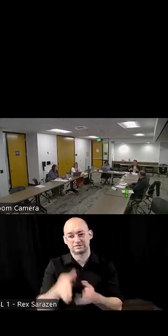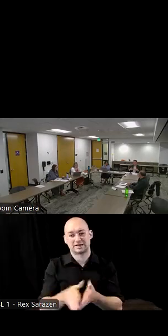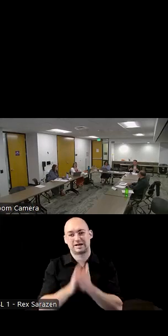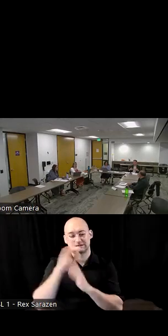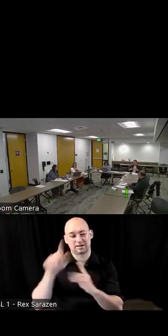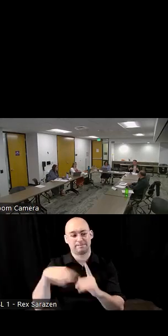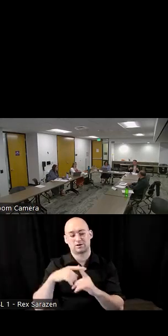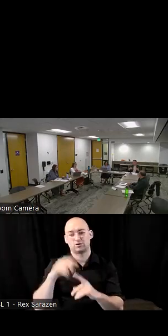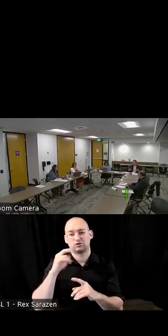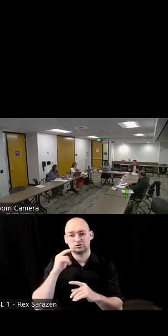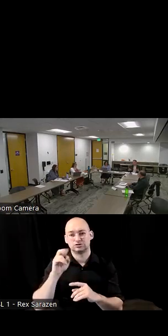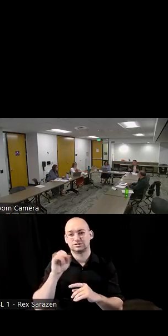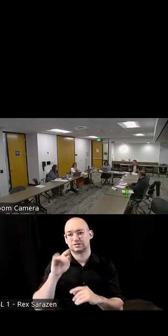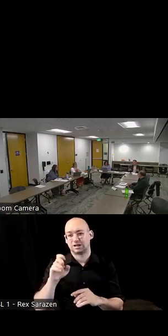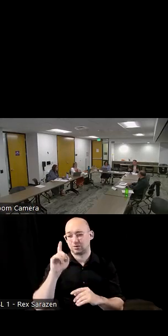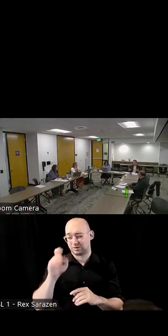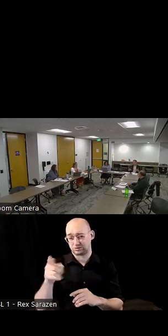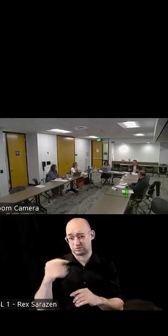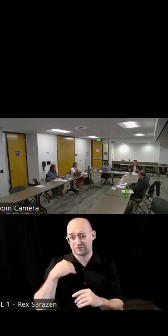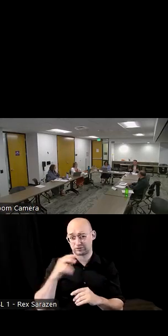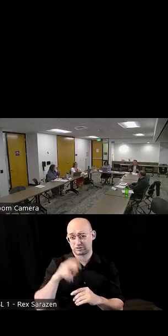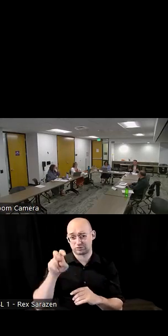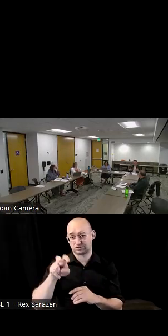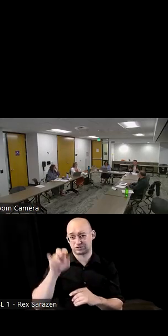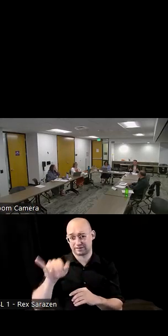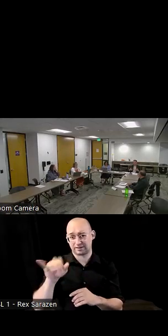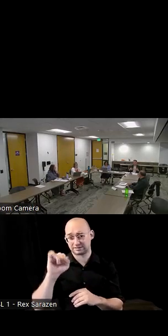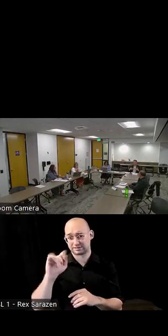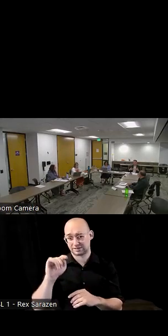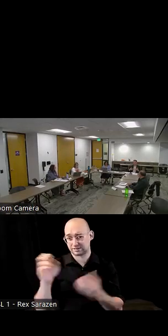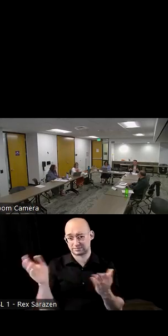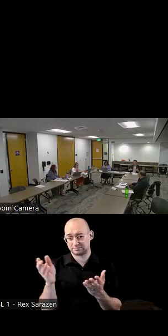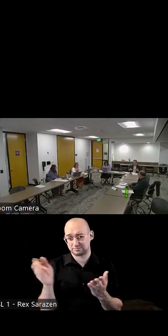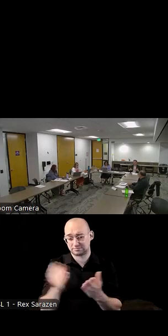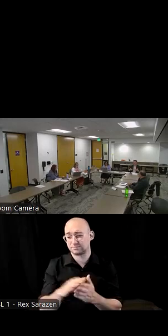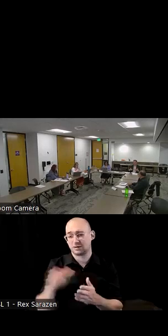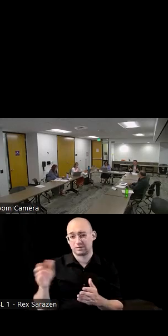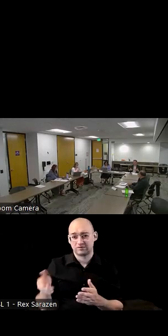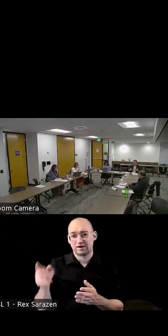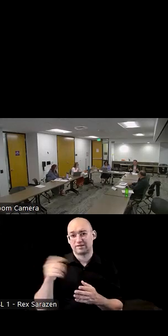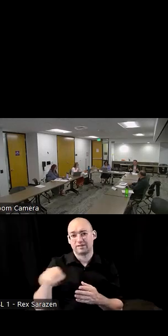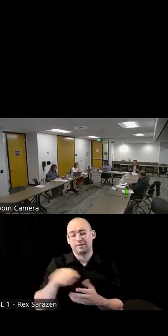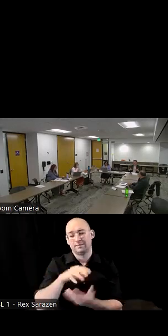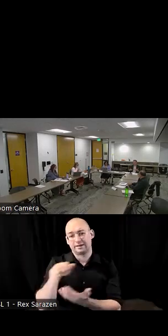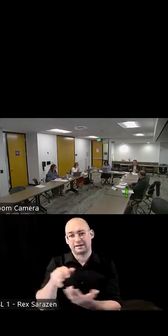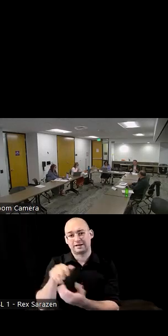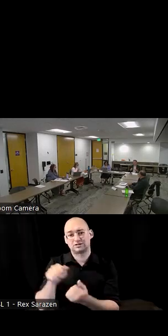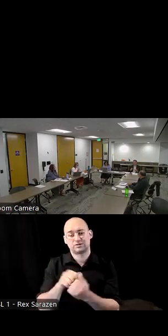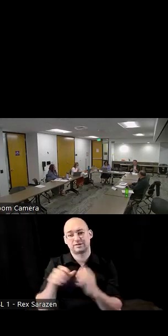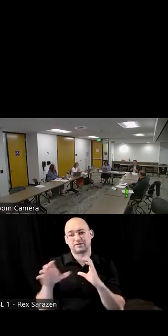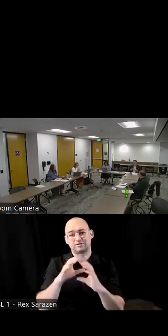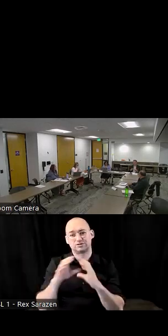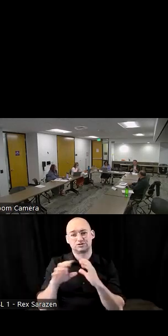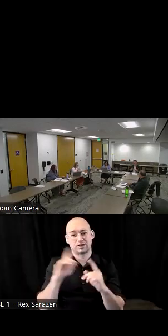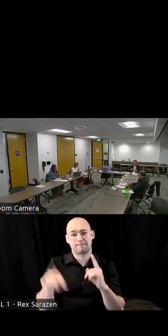nutrition site, you could say, do you have transportation to that site? And then you might invite them to engage in a conversation about, do